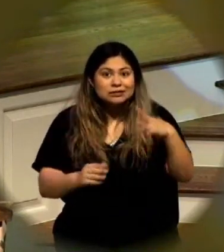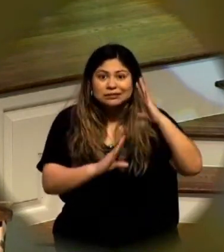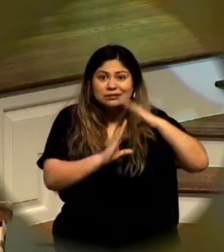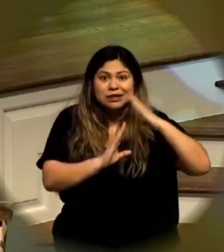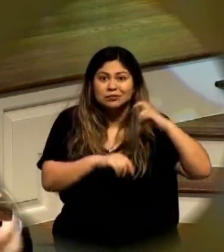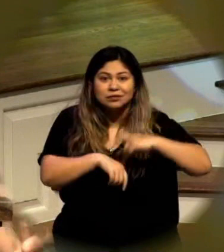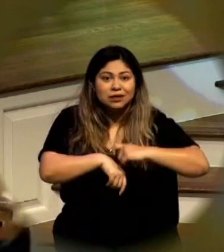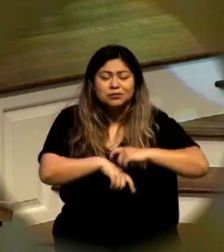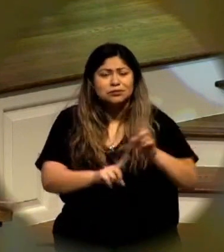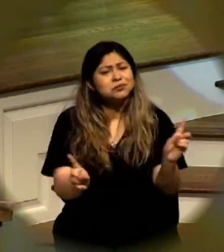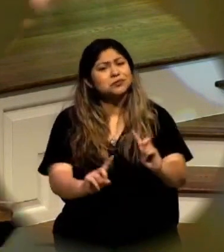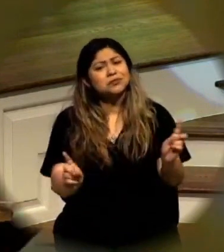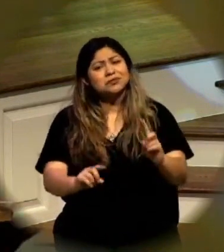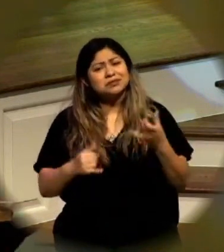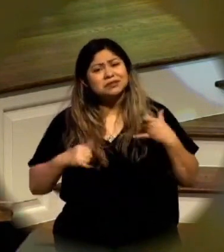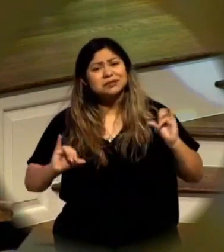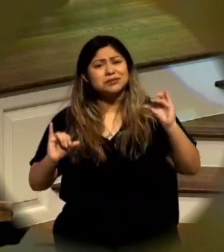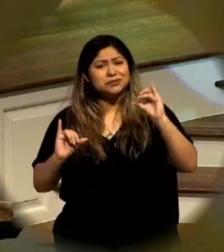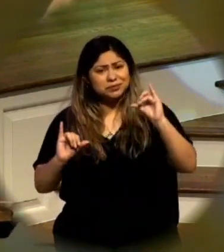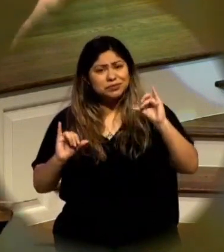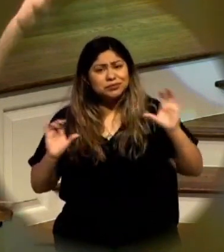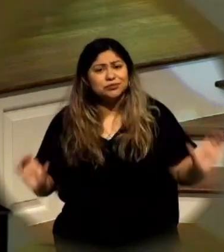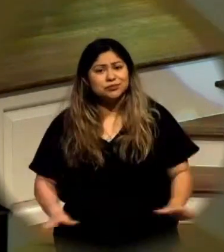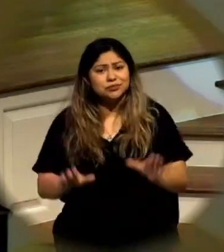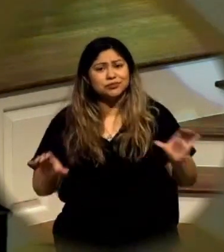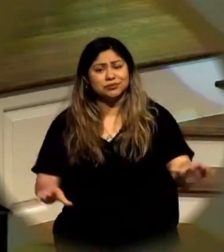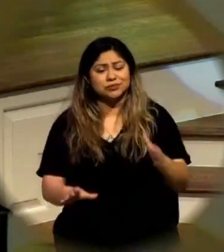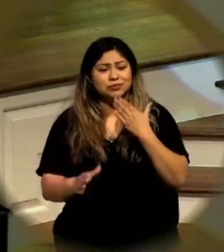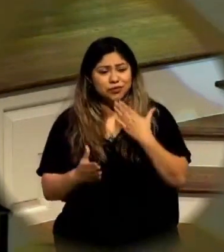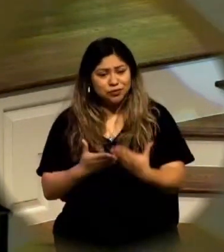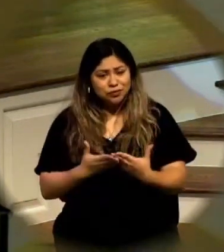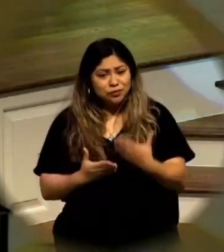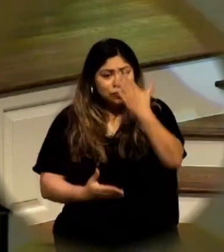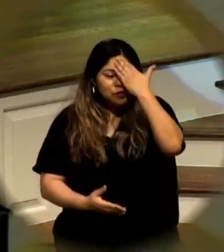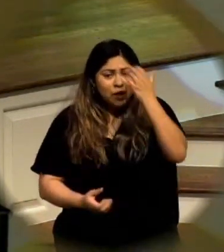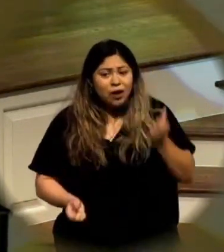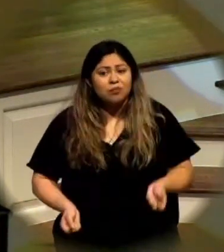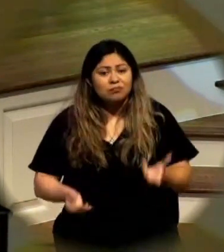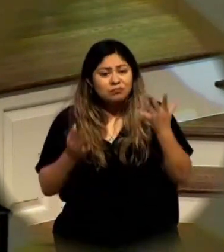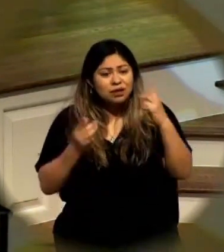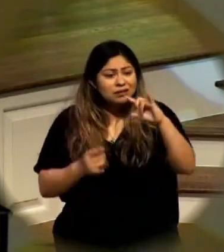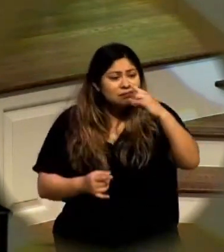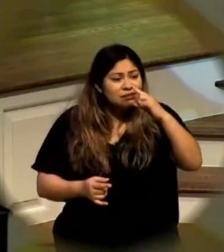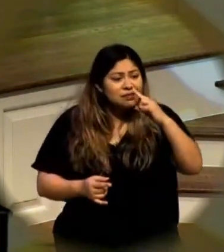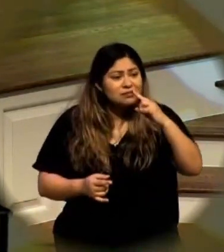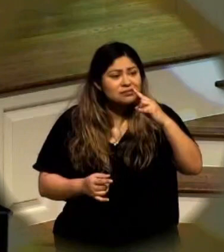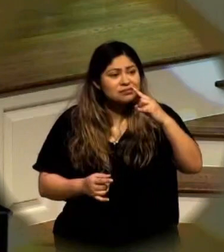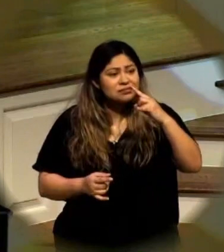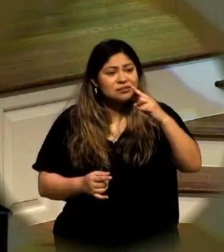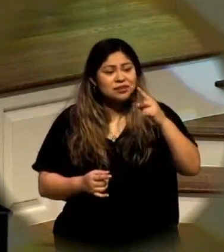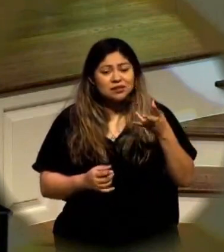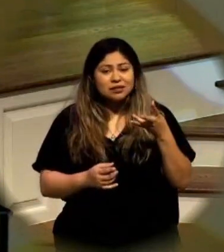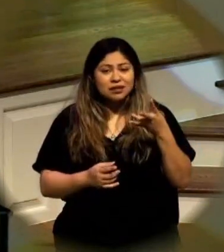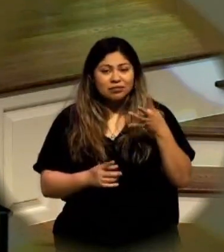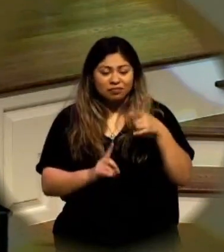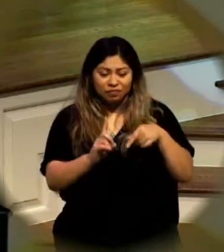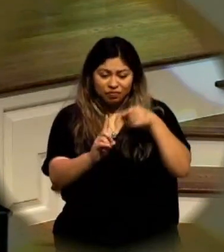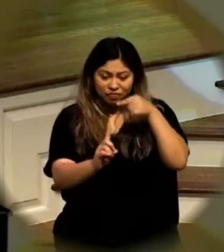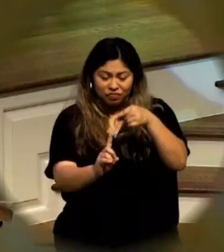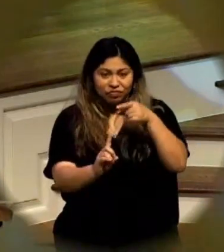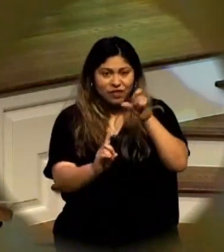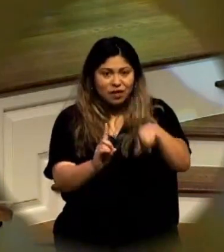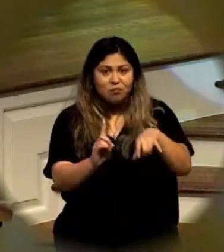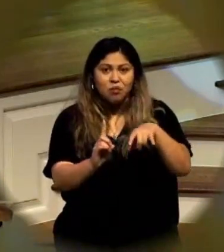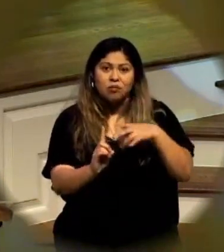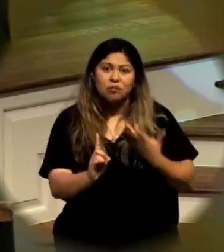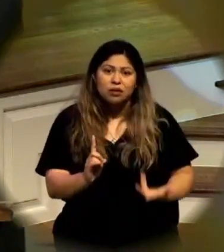good. But do you know how many kids never get to that point? Because as a culture, we think if you're not on the first place team, what's the point? If